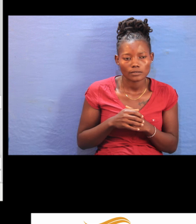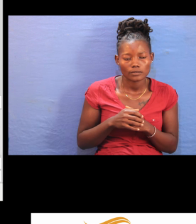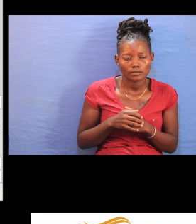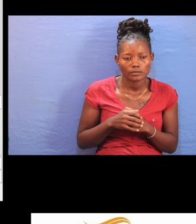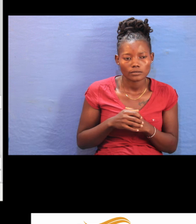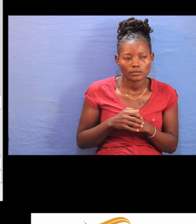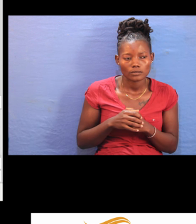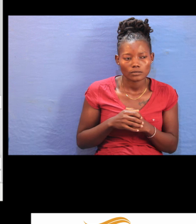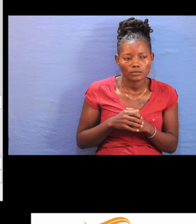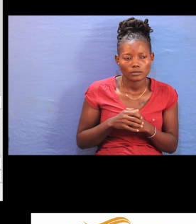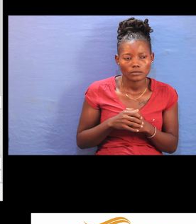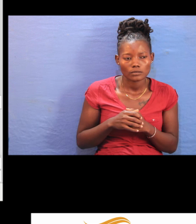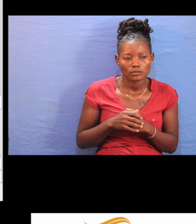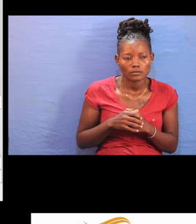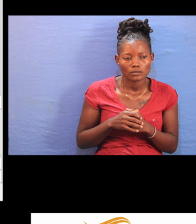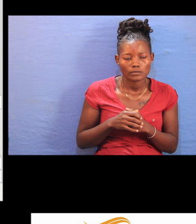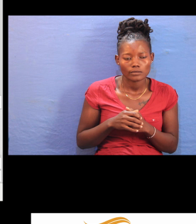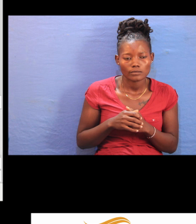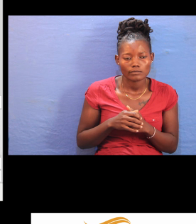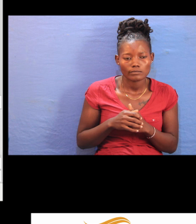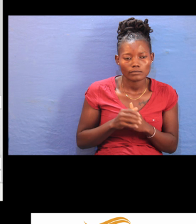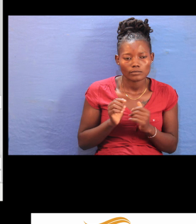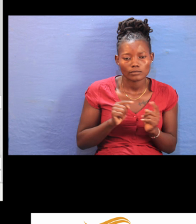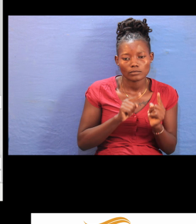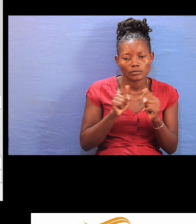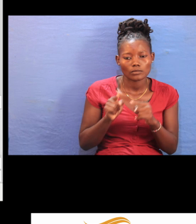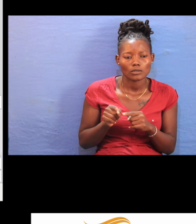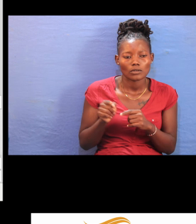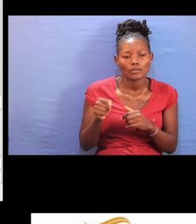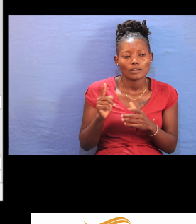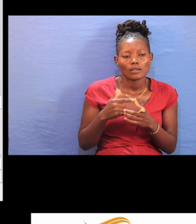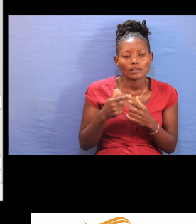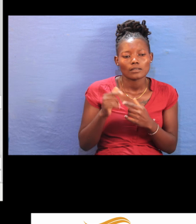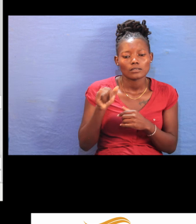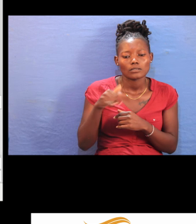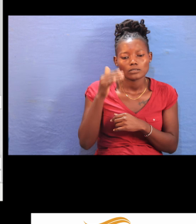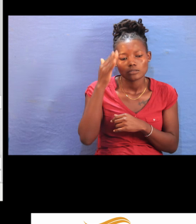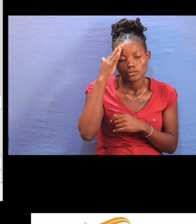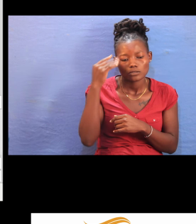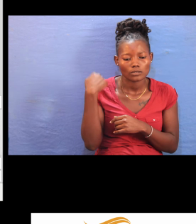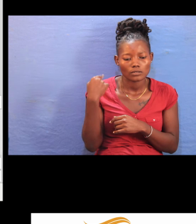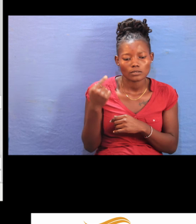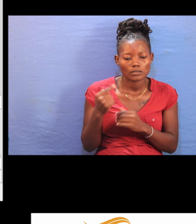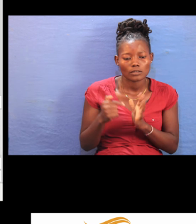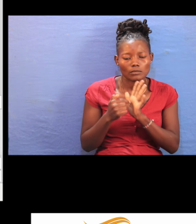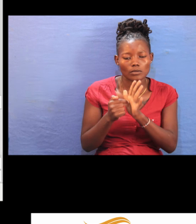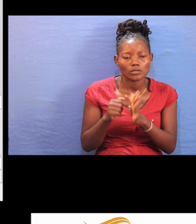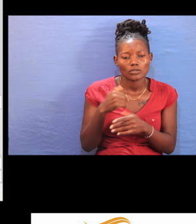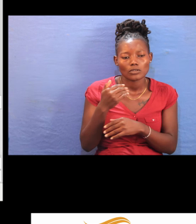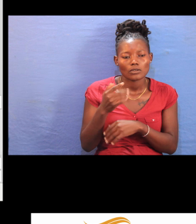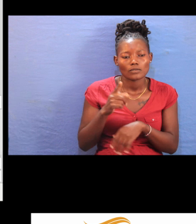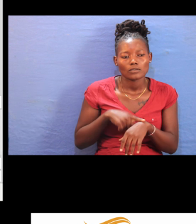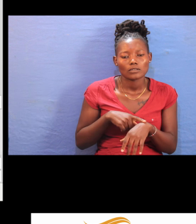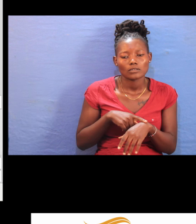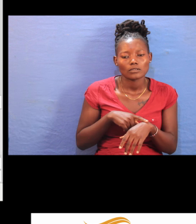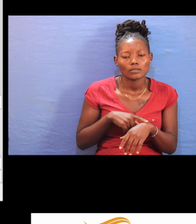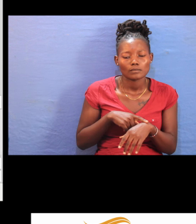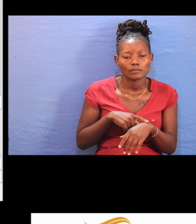the podium there, and it just, the numbers just show ahead of time that you're not going to get